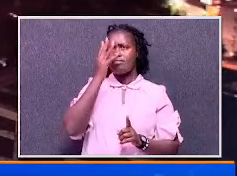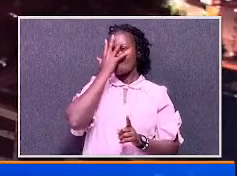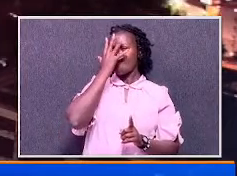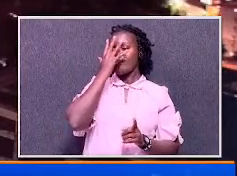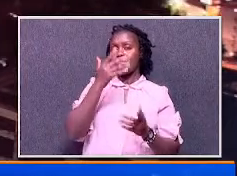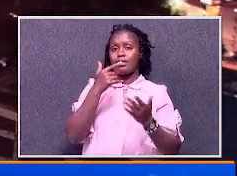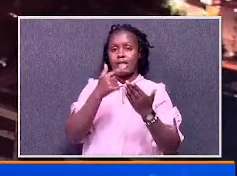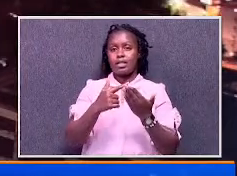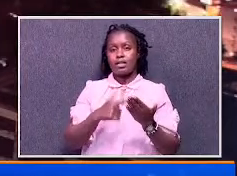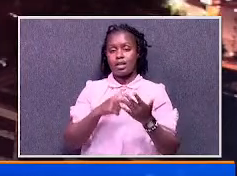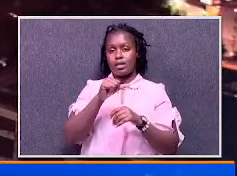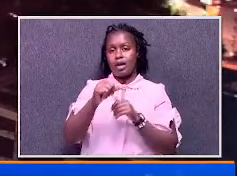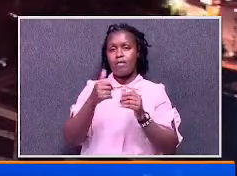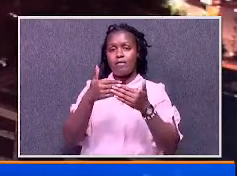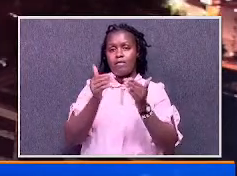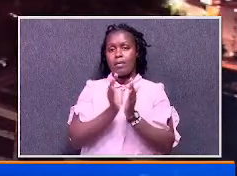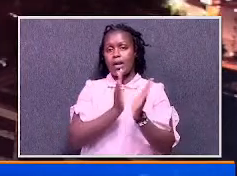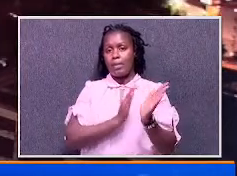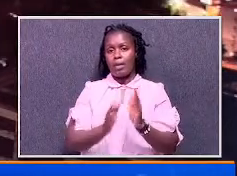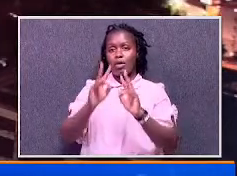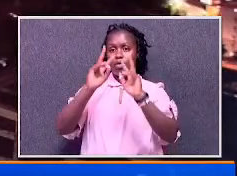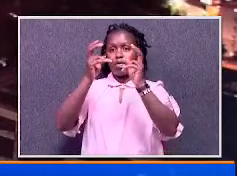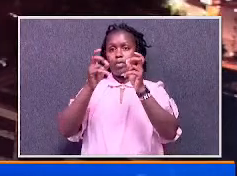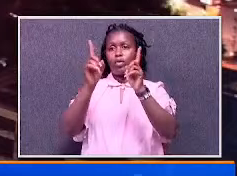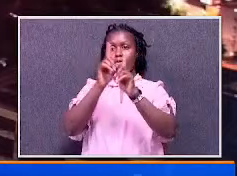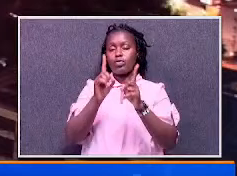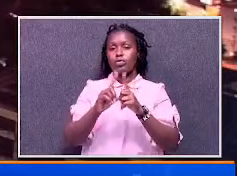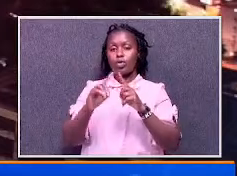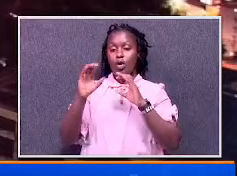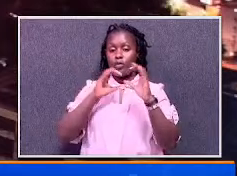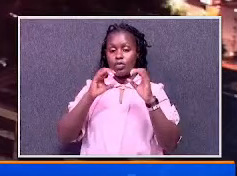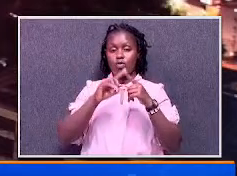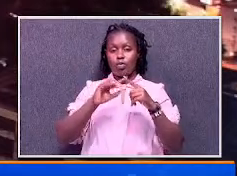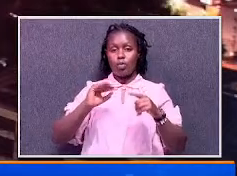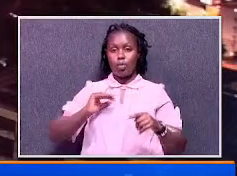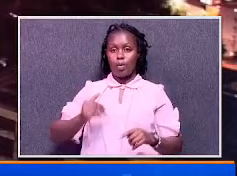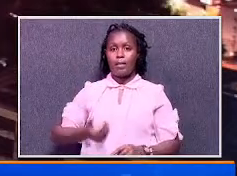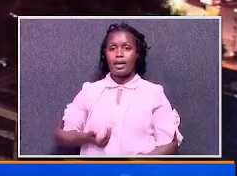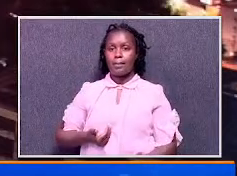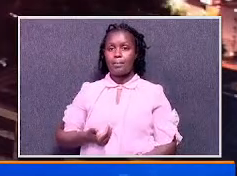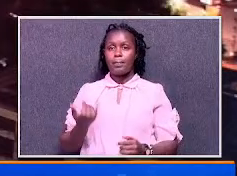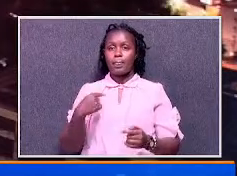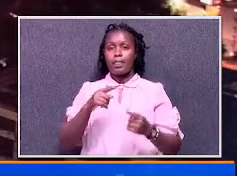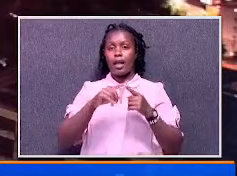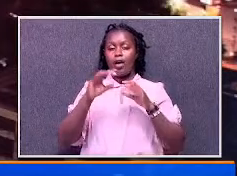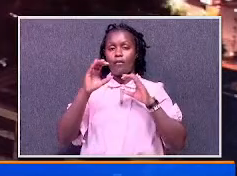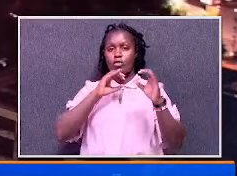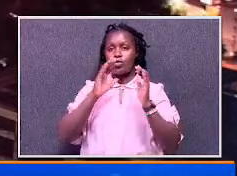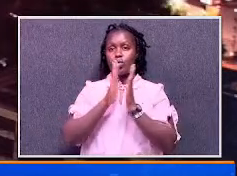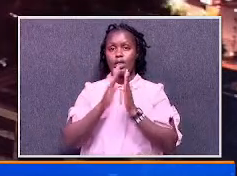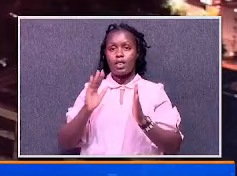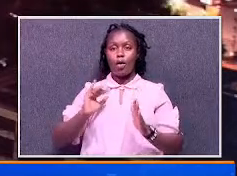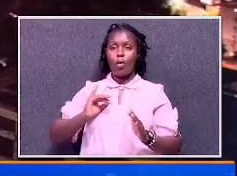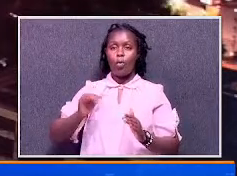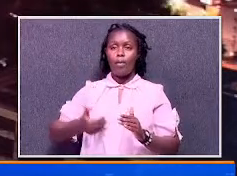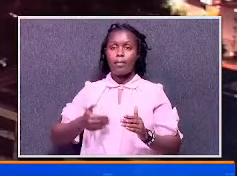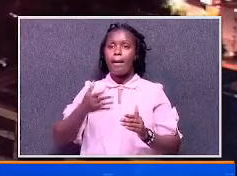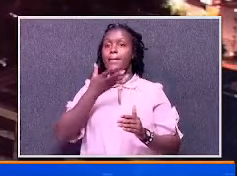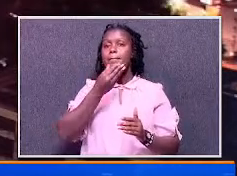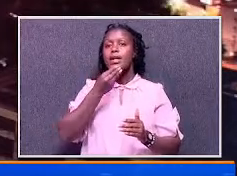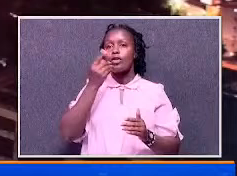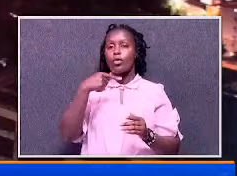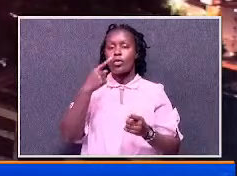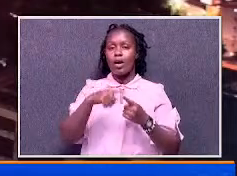discussing family planning topics, mostly leaving the conversation to women. Sylvia Nyongesa had a conversation with women who have undergone